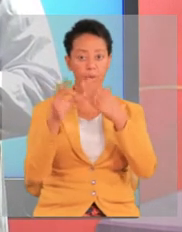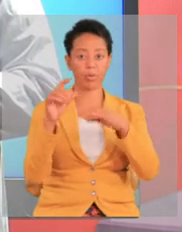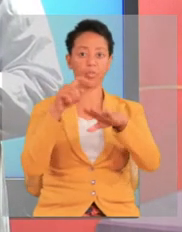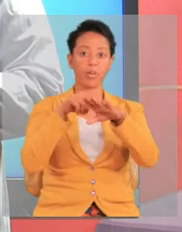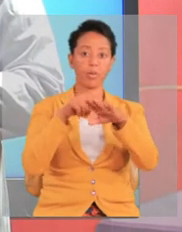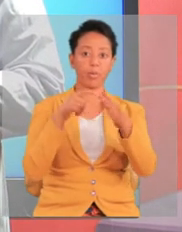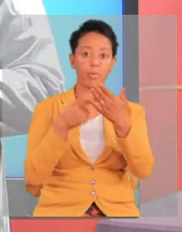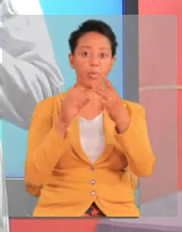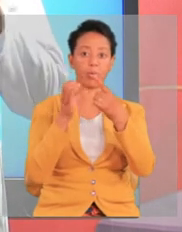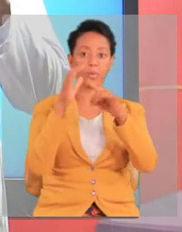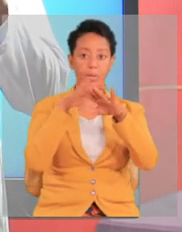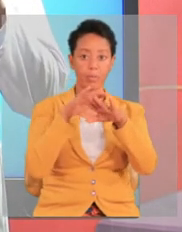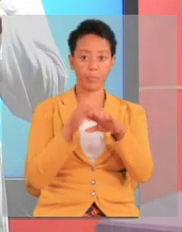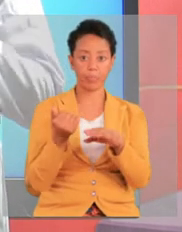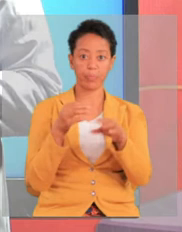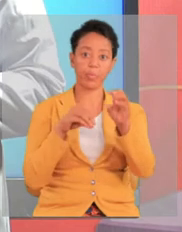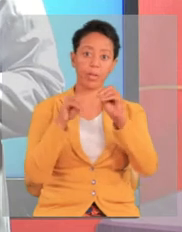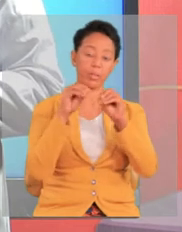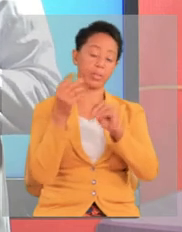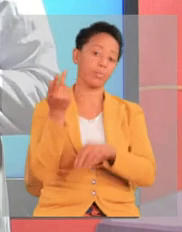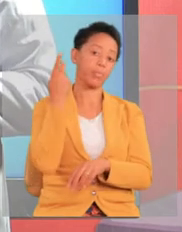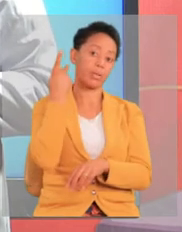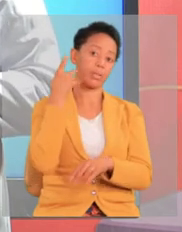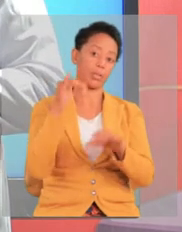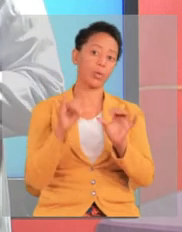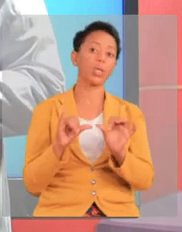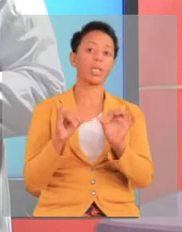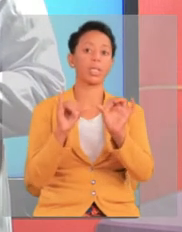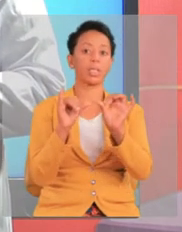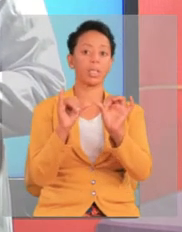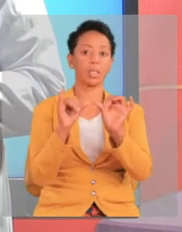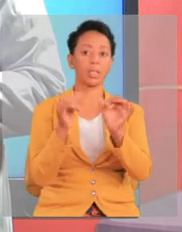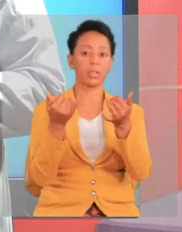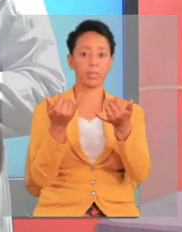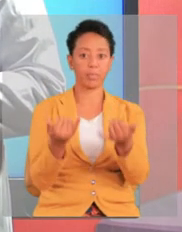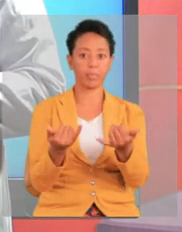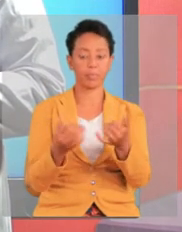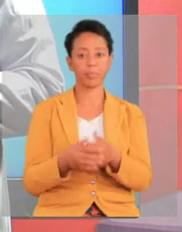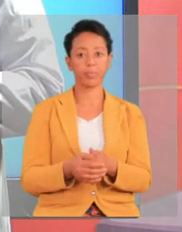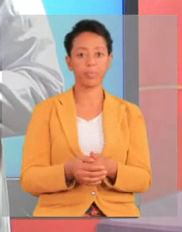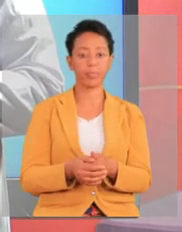in such a case, the action is begun in the past and continuing up to now.